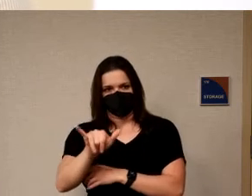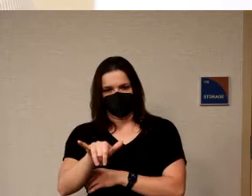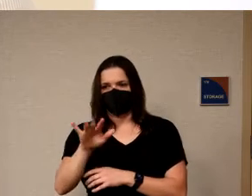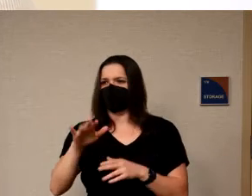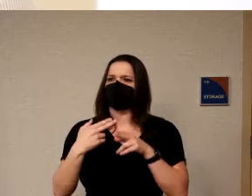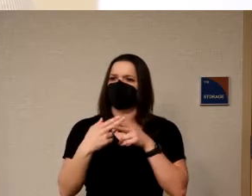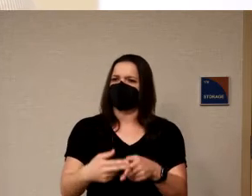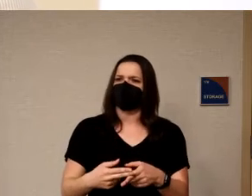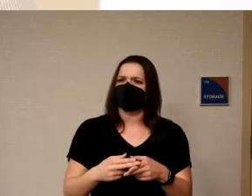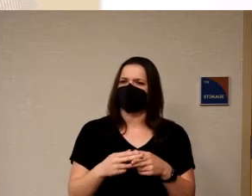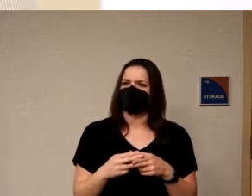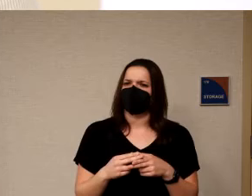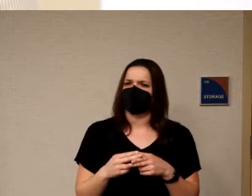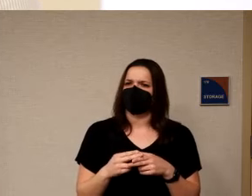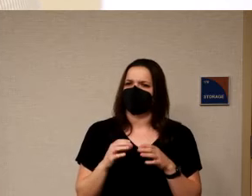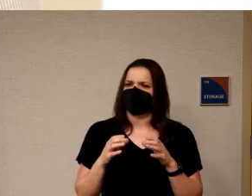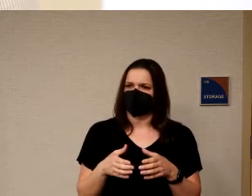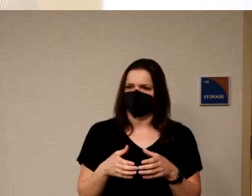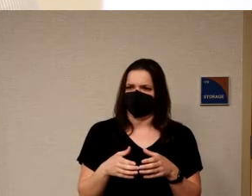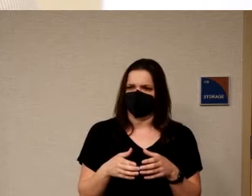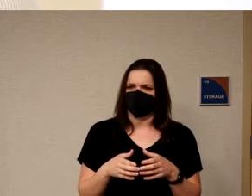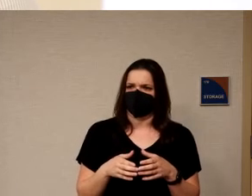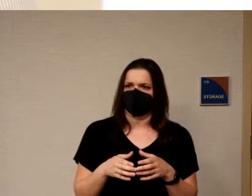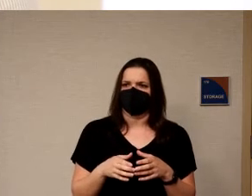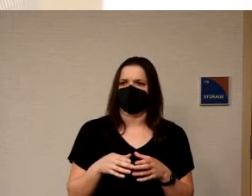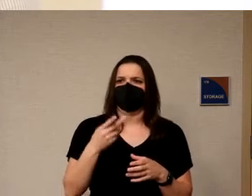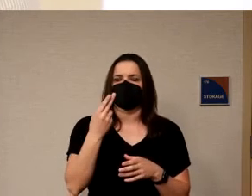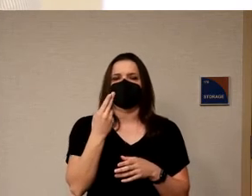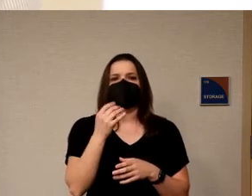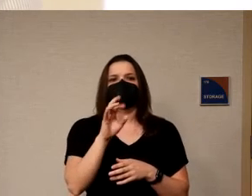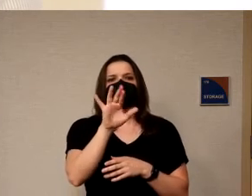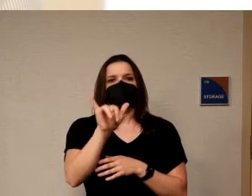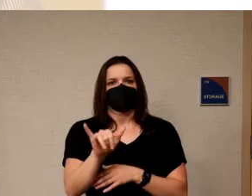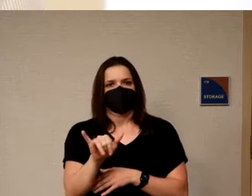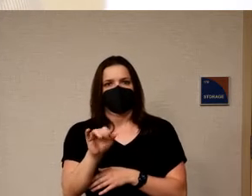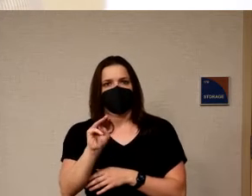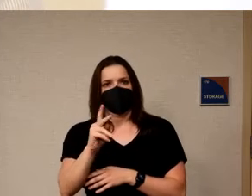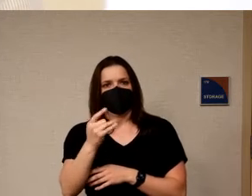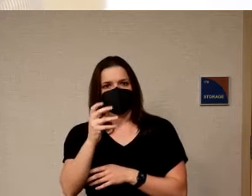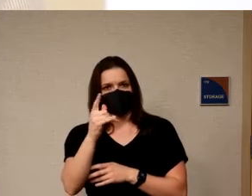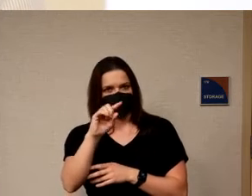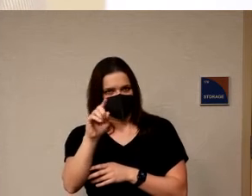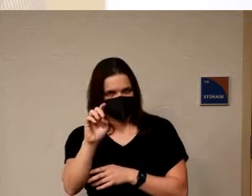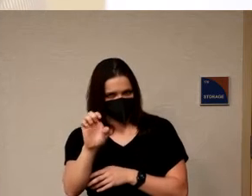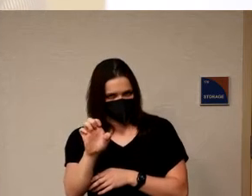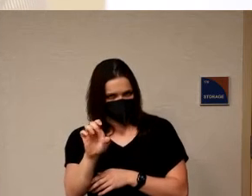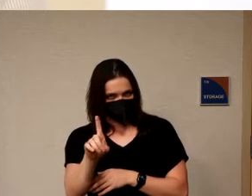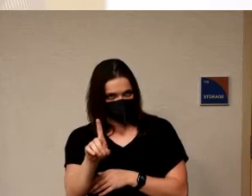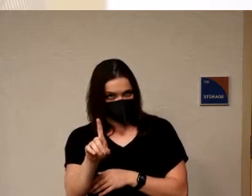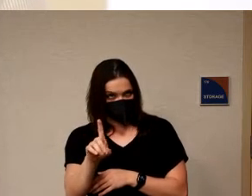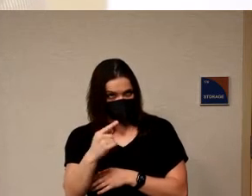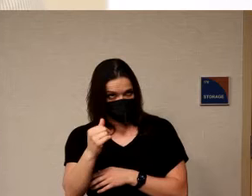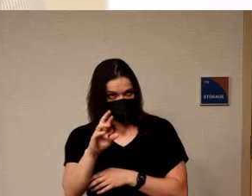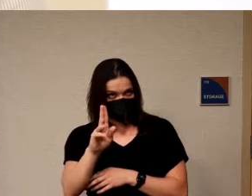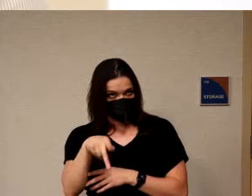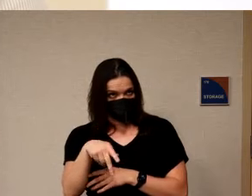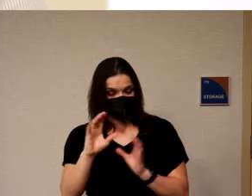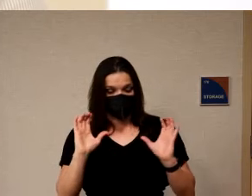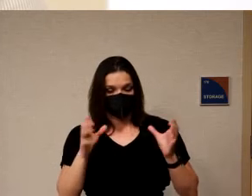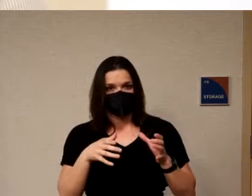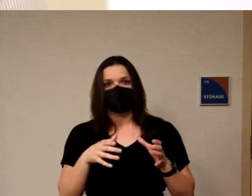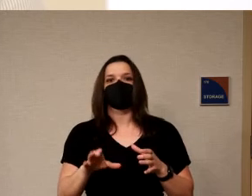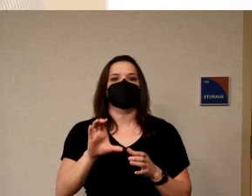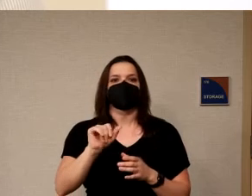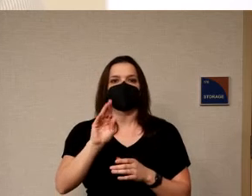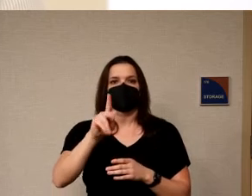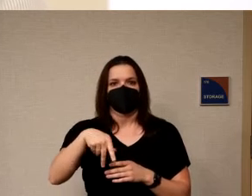what did he call it? A group of historically marginalized groups. So we need to take that into account, right? So CVAP of the